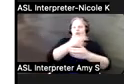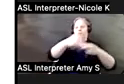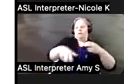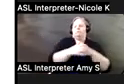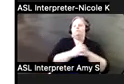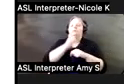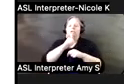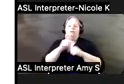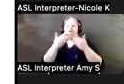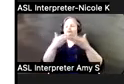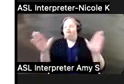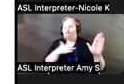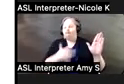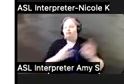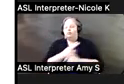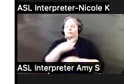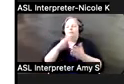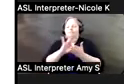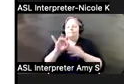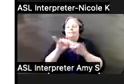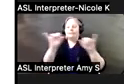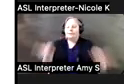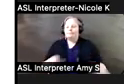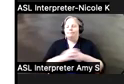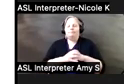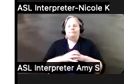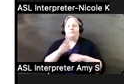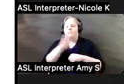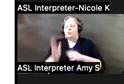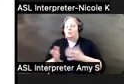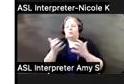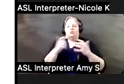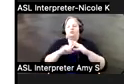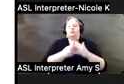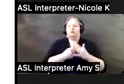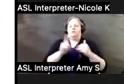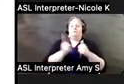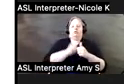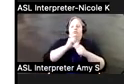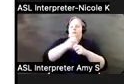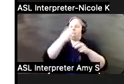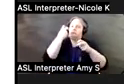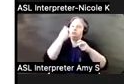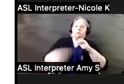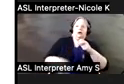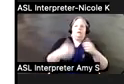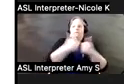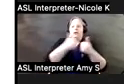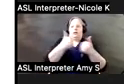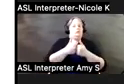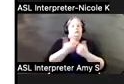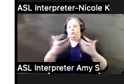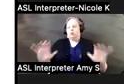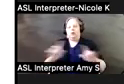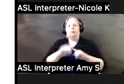kind of how I use my rating system to rate games. And you never really want to start someone off with a very hard game. You want to kind of maybe start